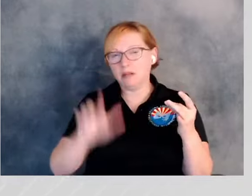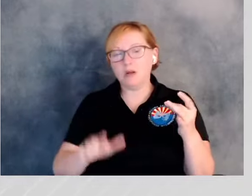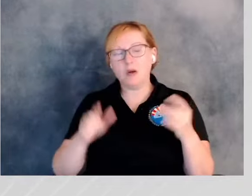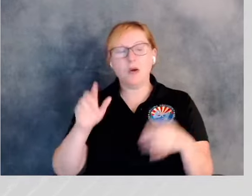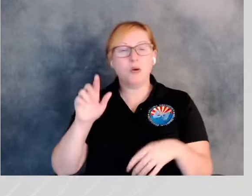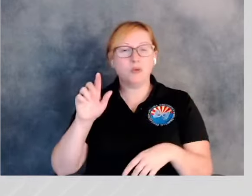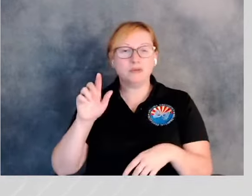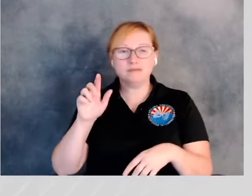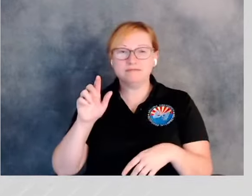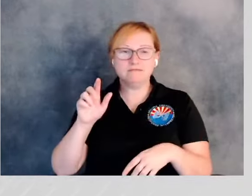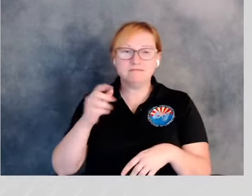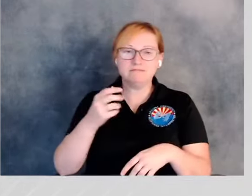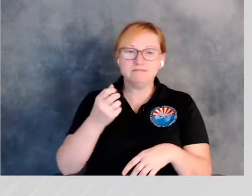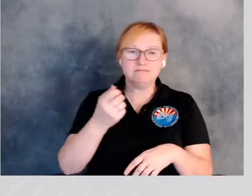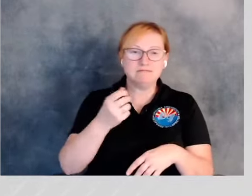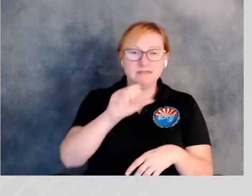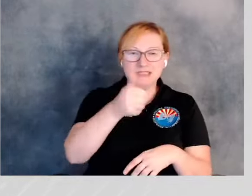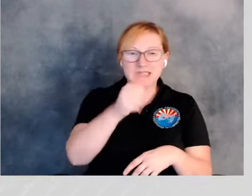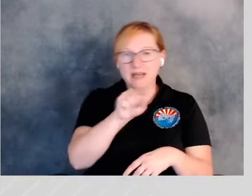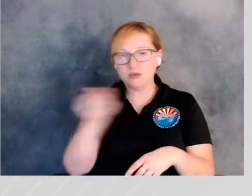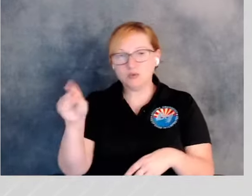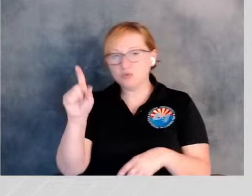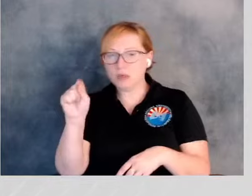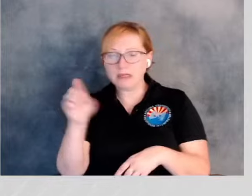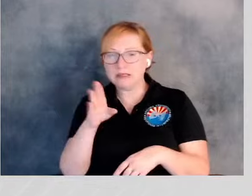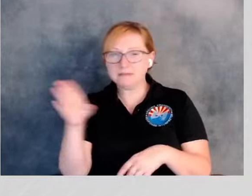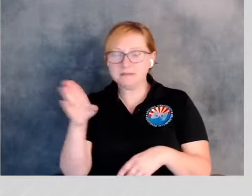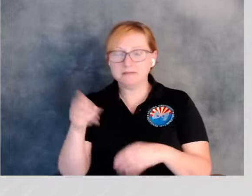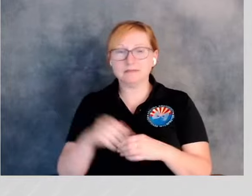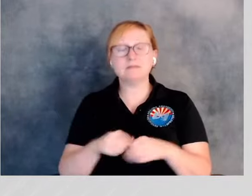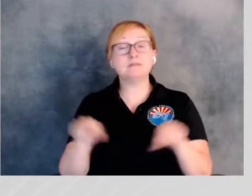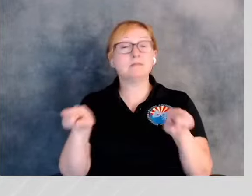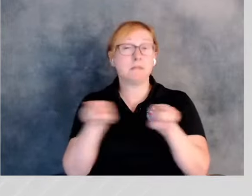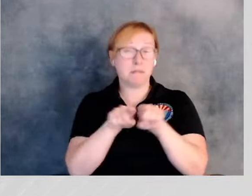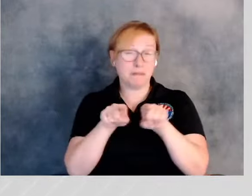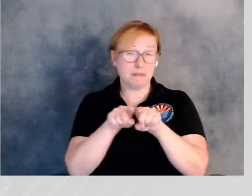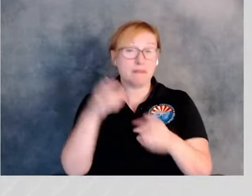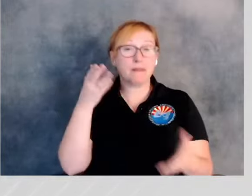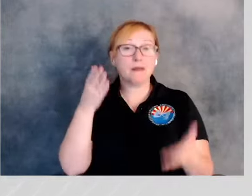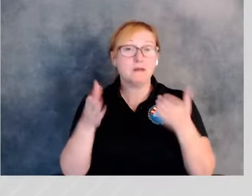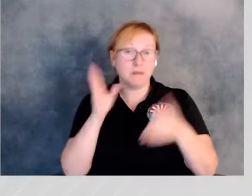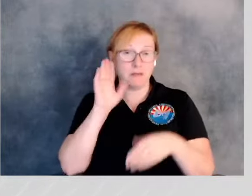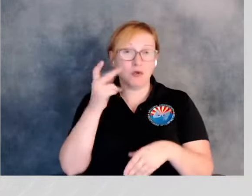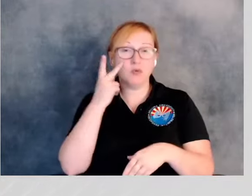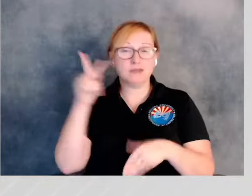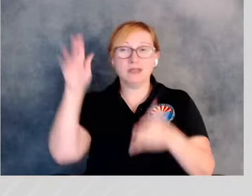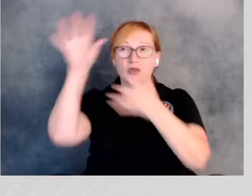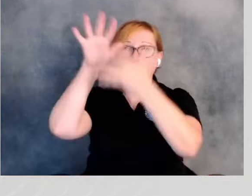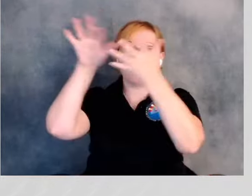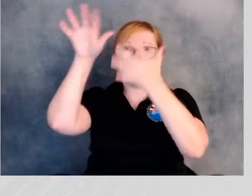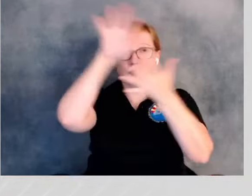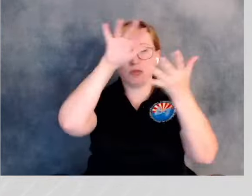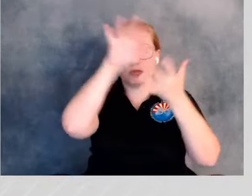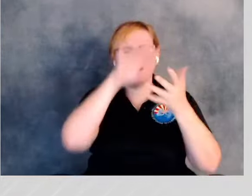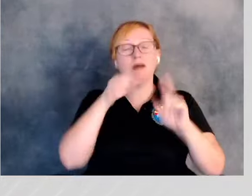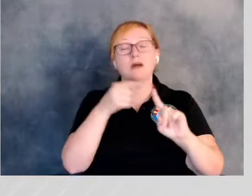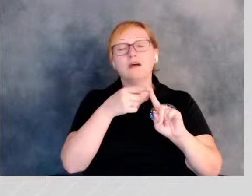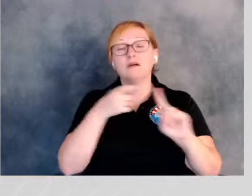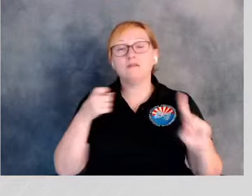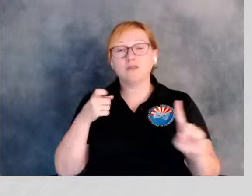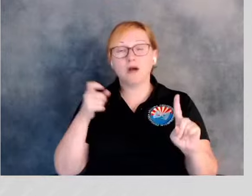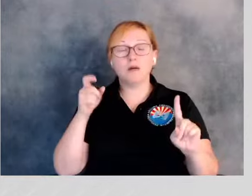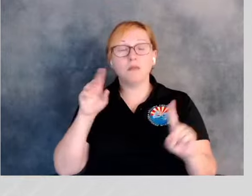a little bit of haze in the sky the next couple of days. That's from the wildfires to our north over the Sierra Nevada. So just be on the lookout